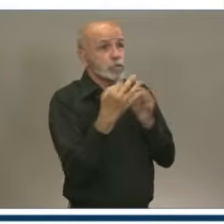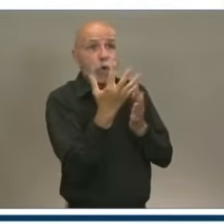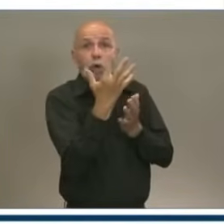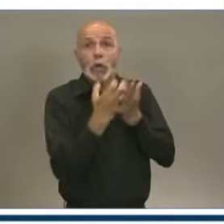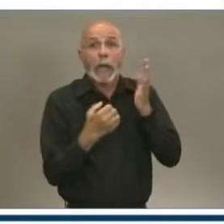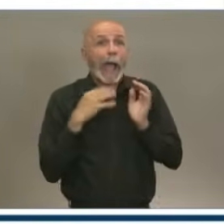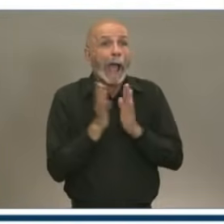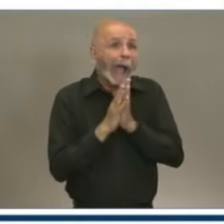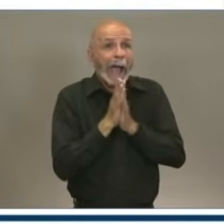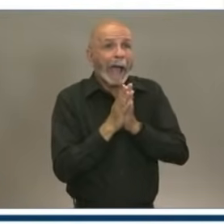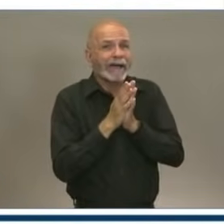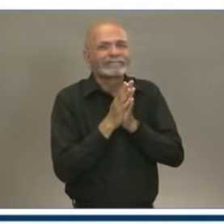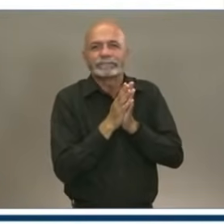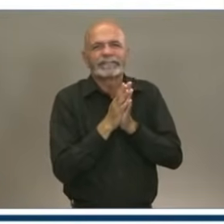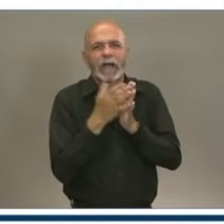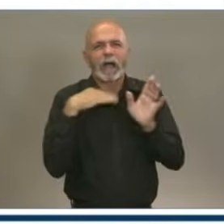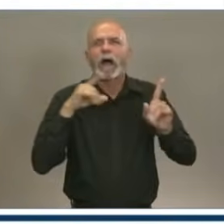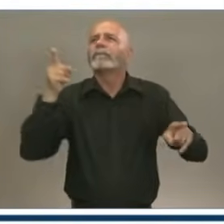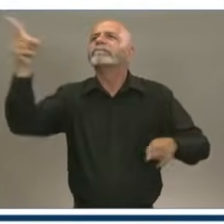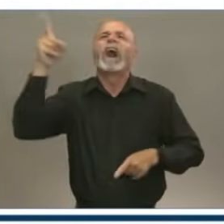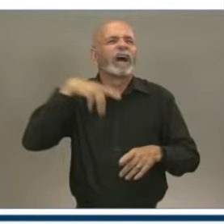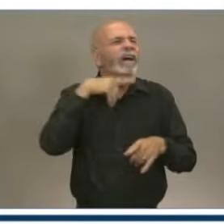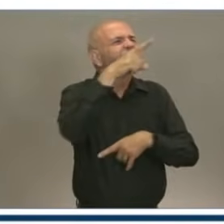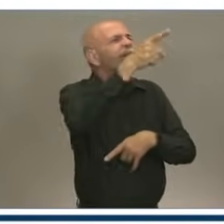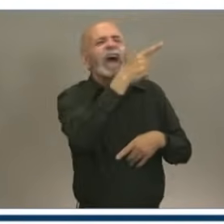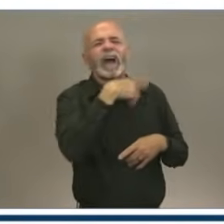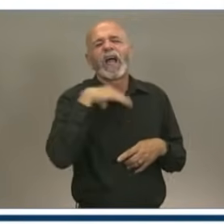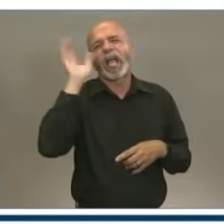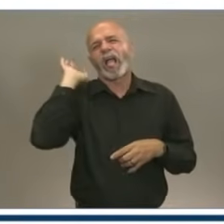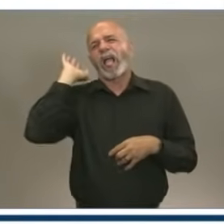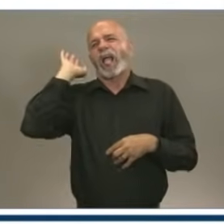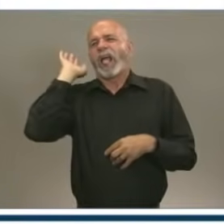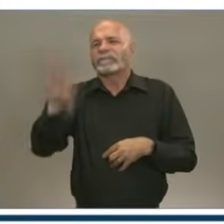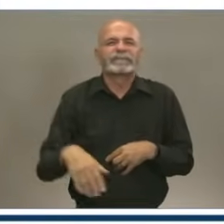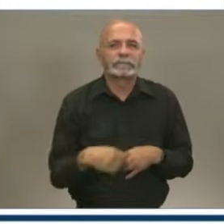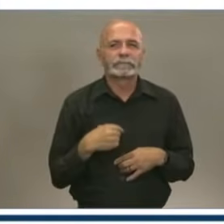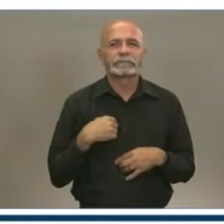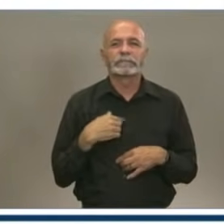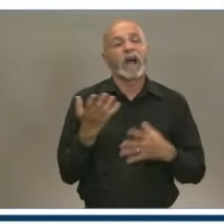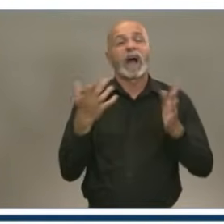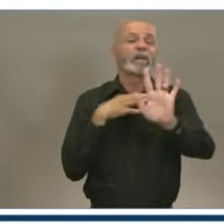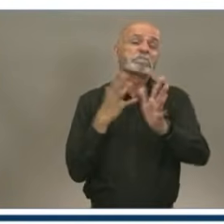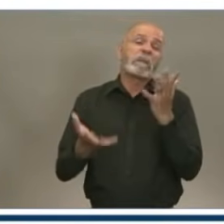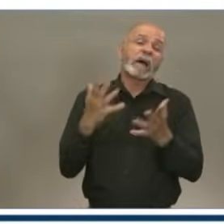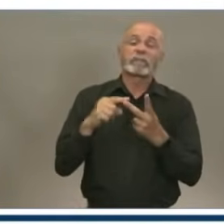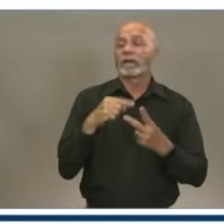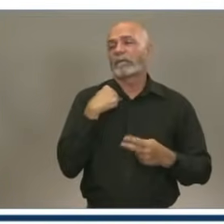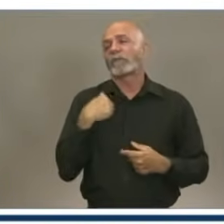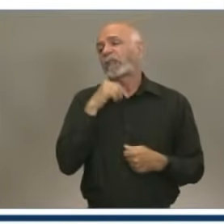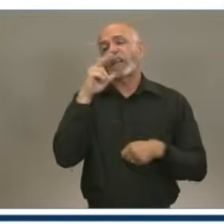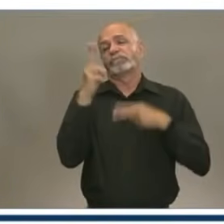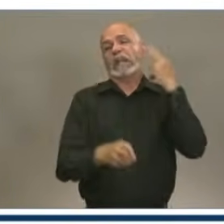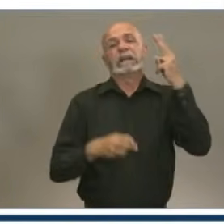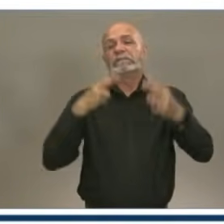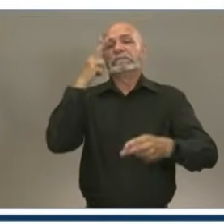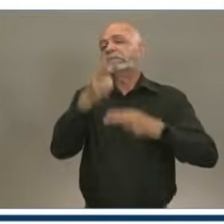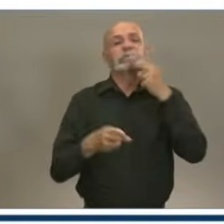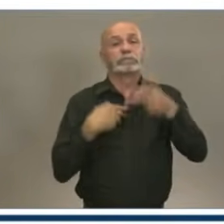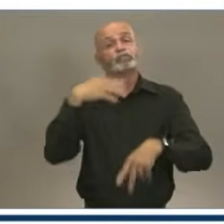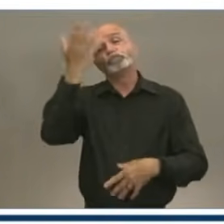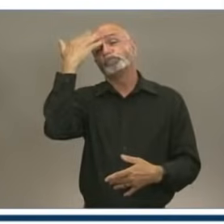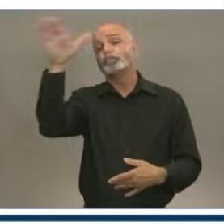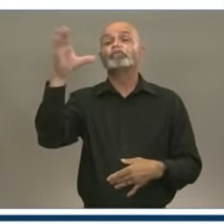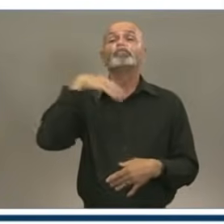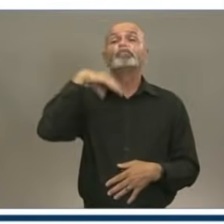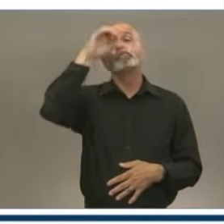preferred location, or maybe you don't feel you need to be in a hurry, or maybe you don't even know that you can move your appointment up. But I